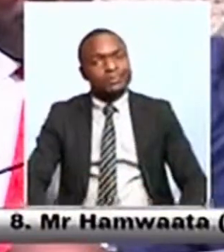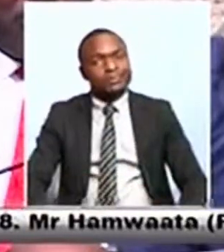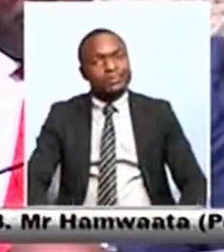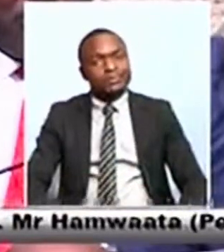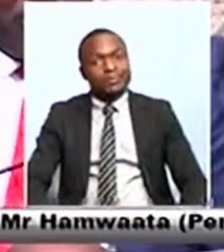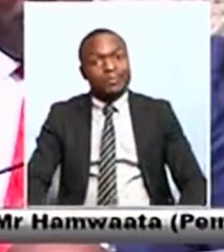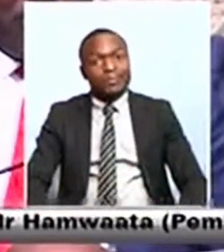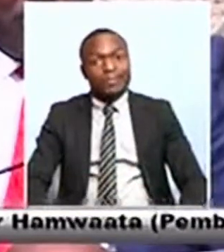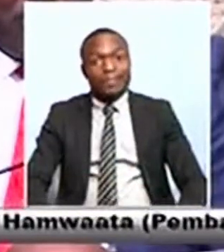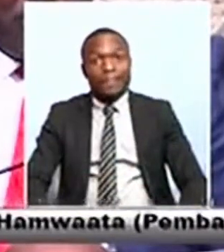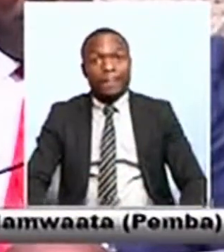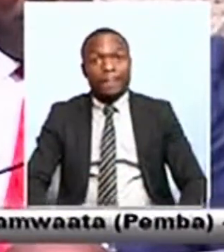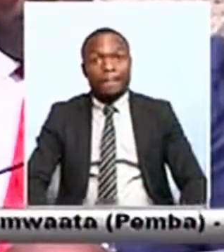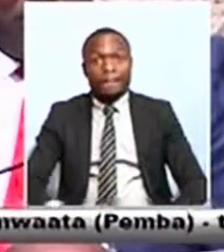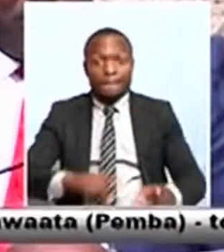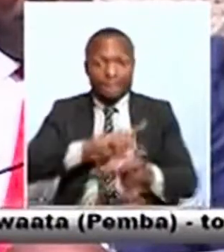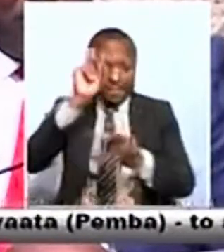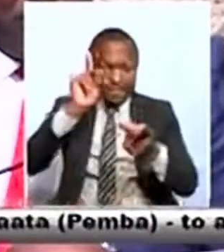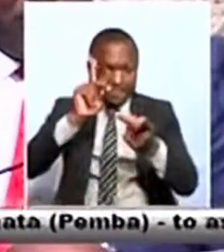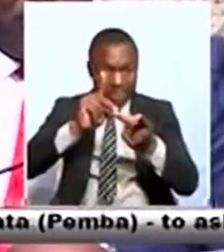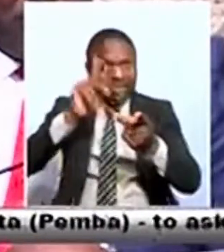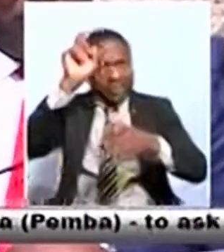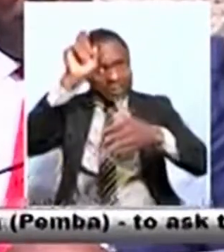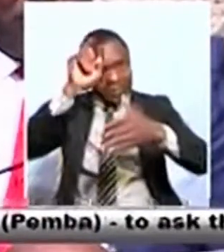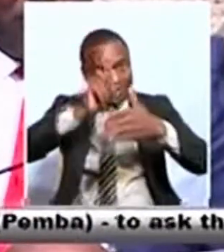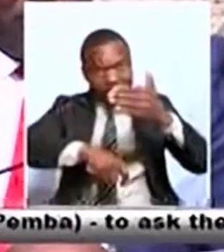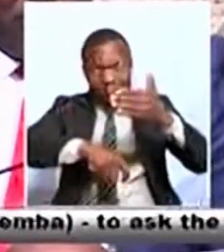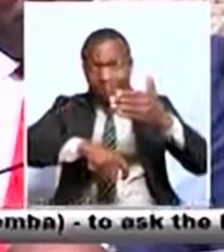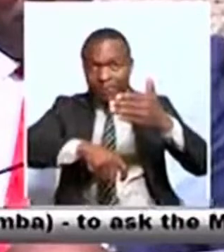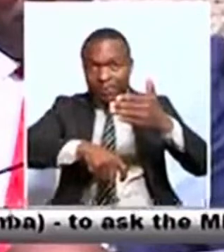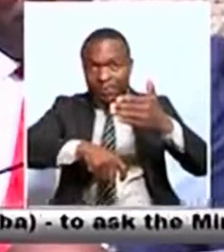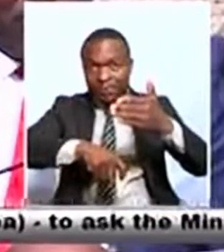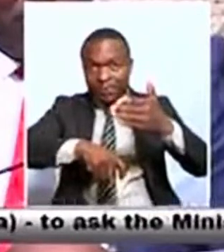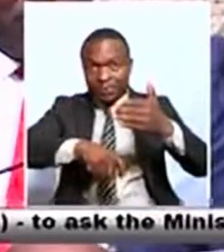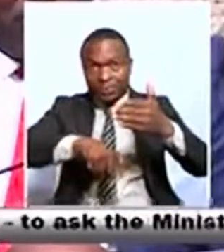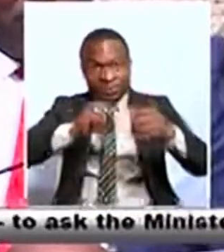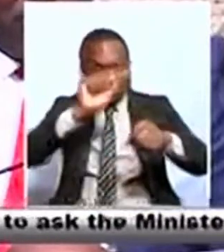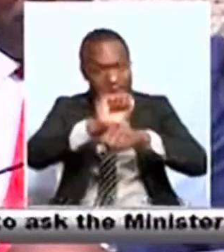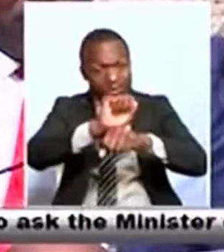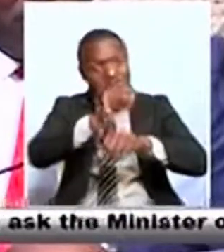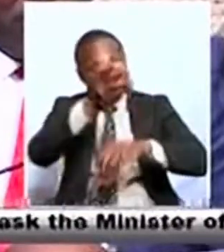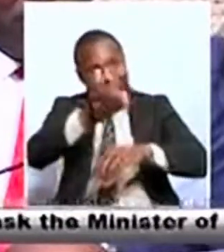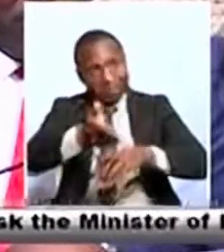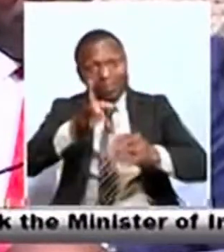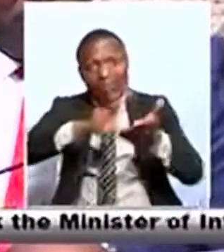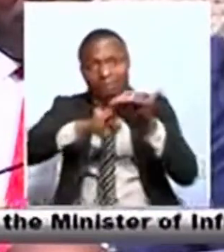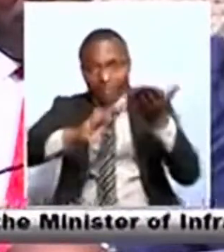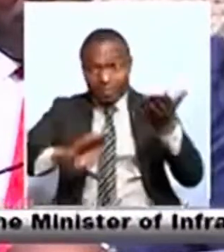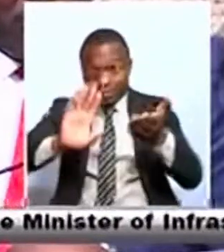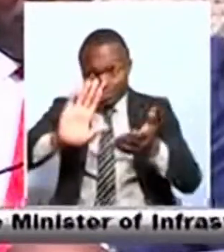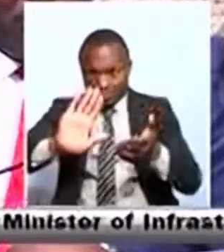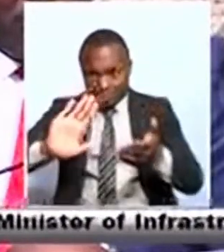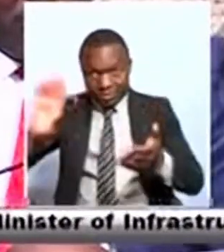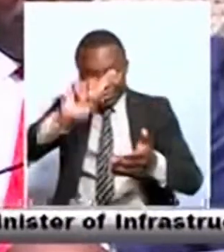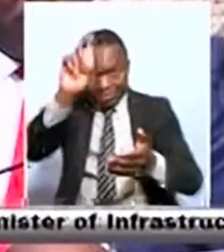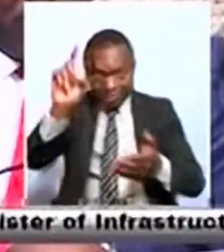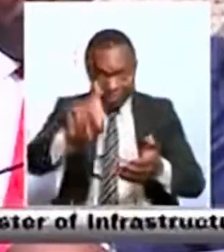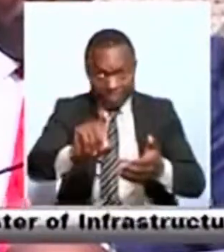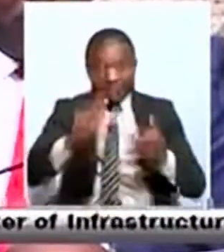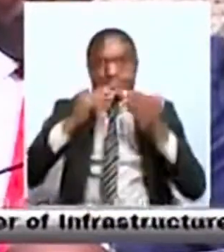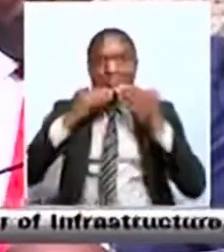the actual cost of the remaining works? I believe that was my question.